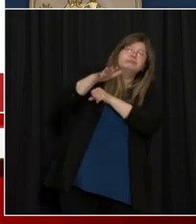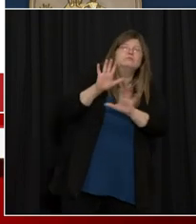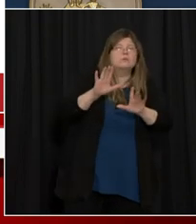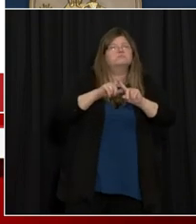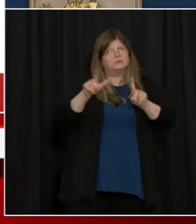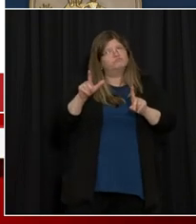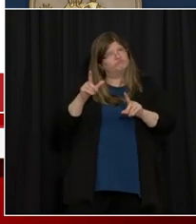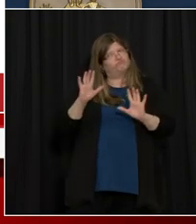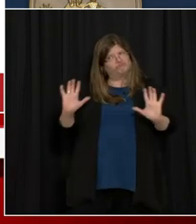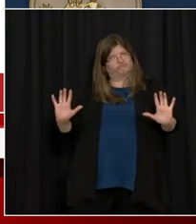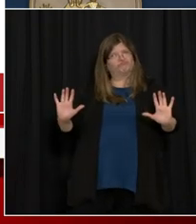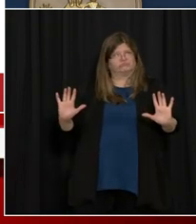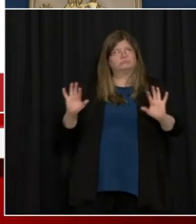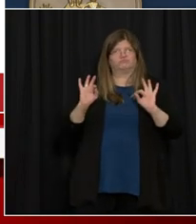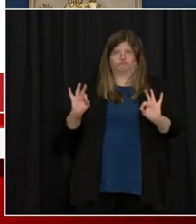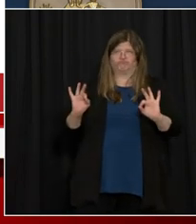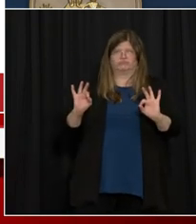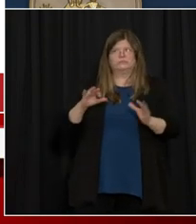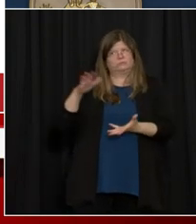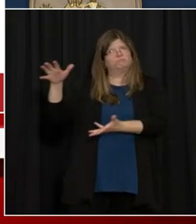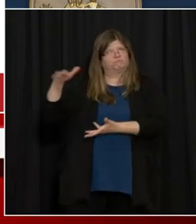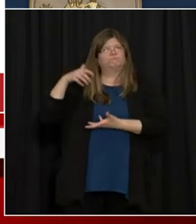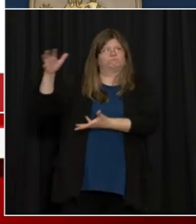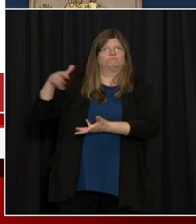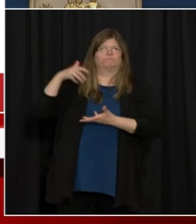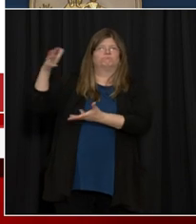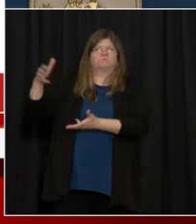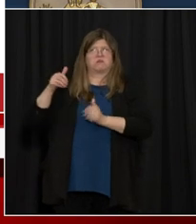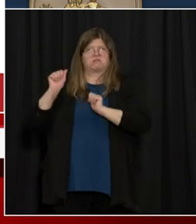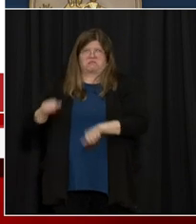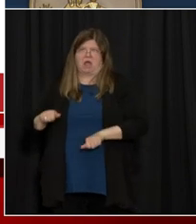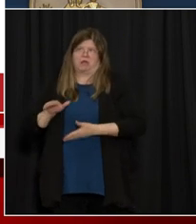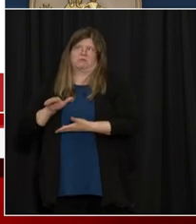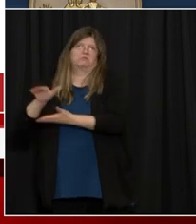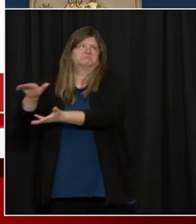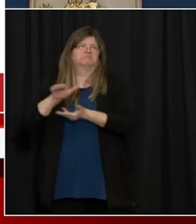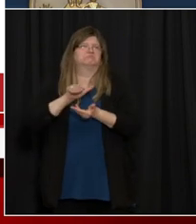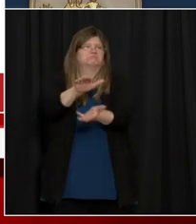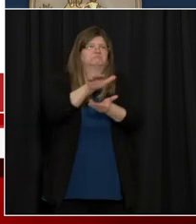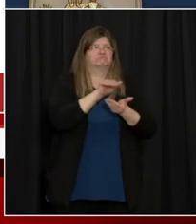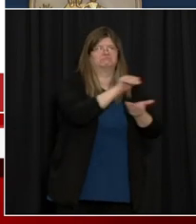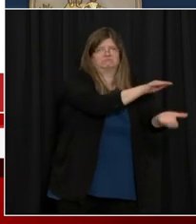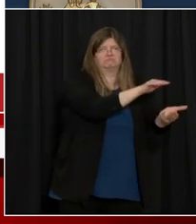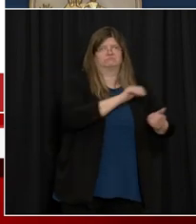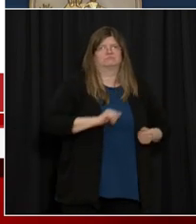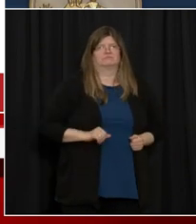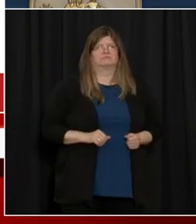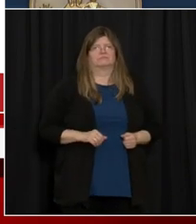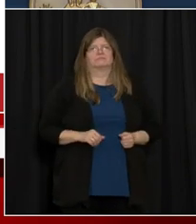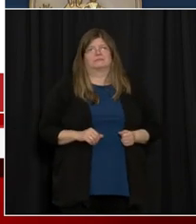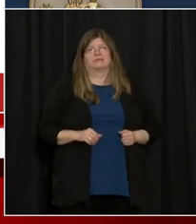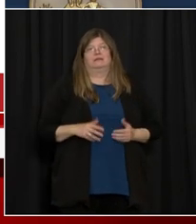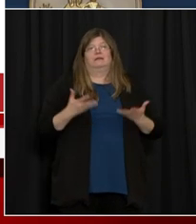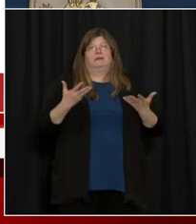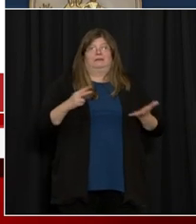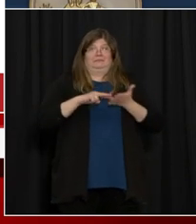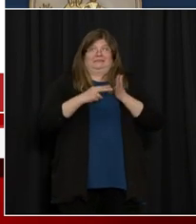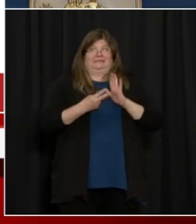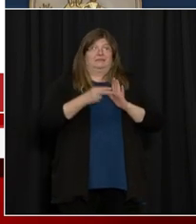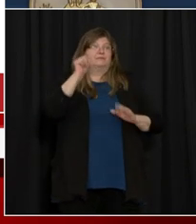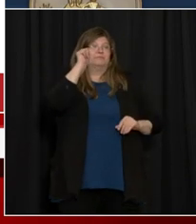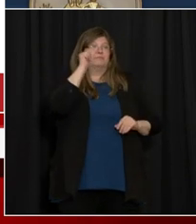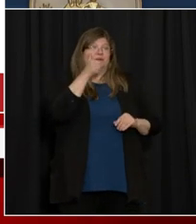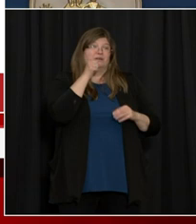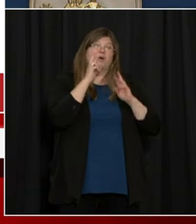on a limited and one-time basis during phase 1. So tomorrow, we